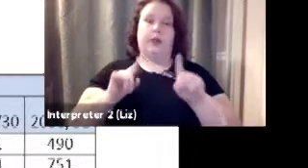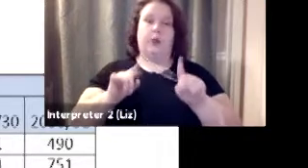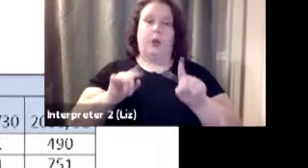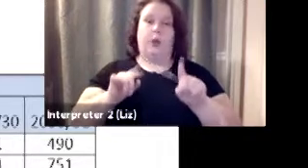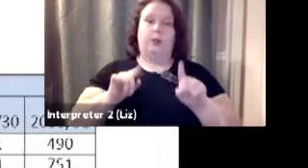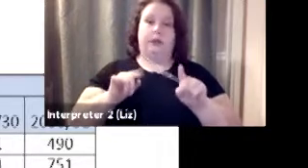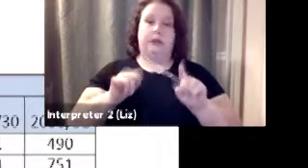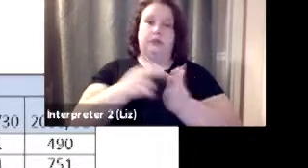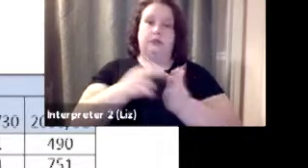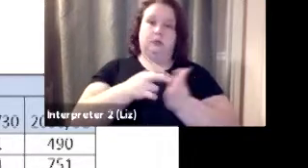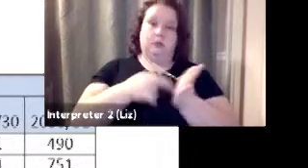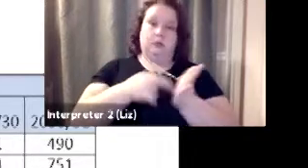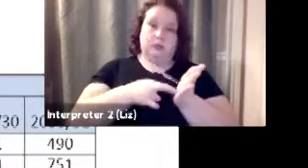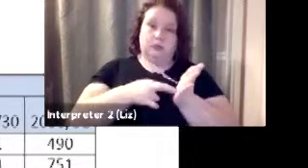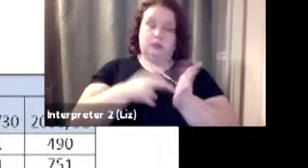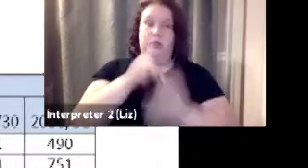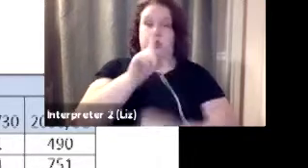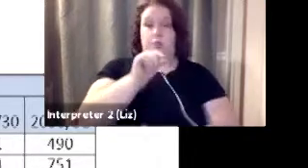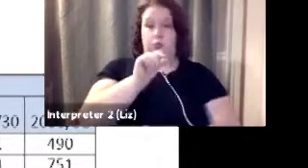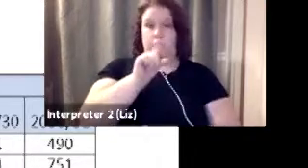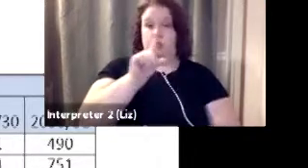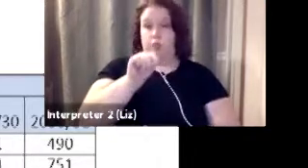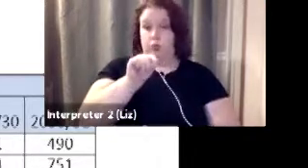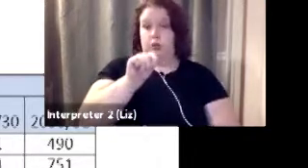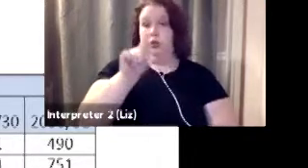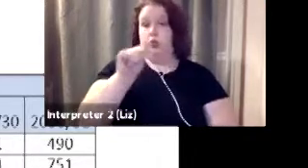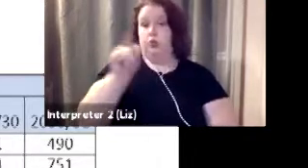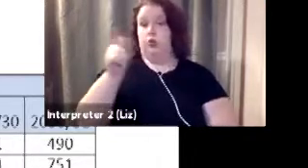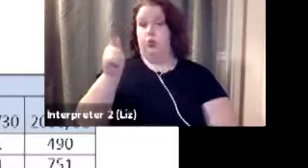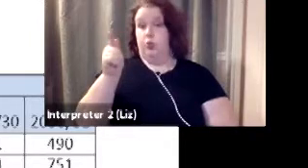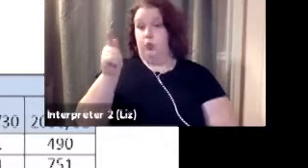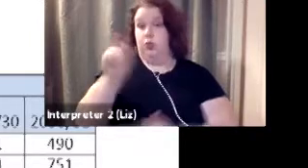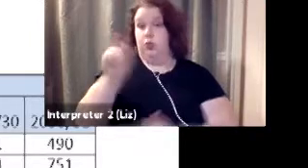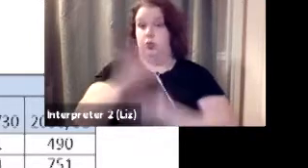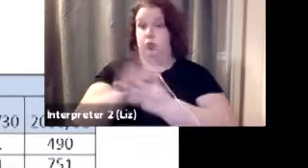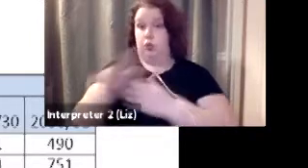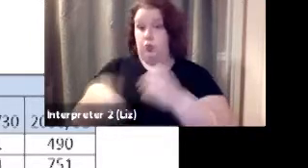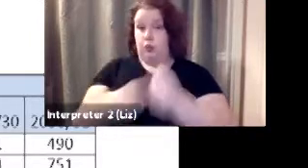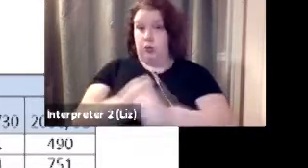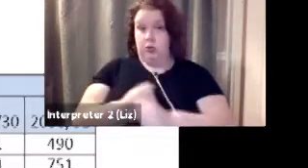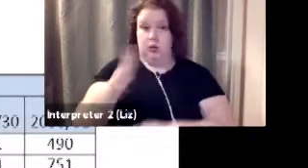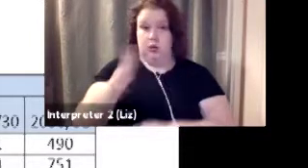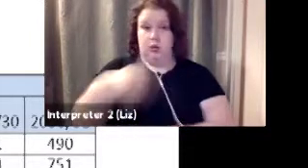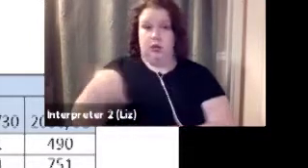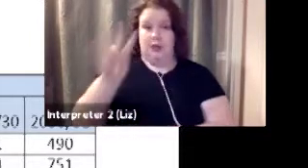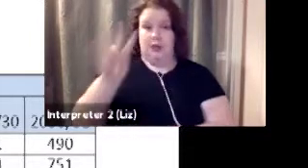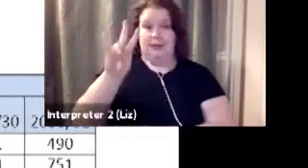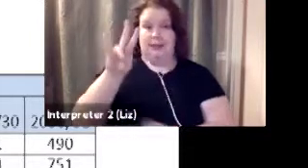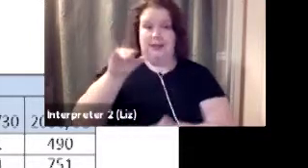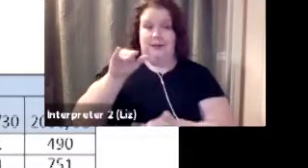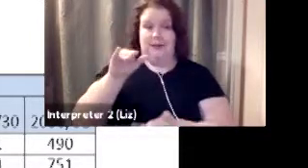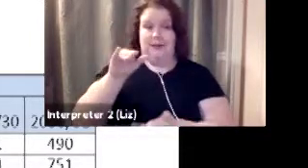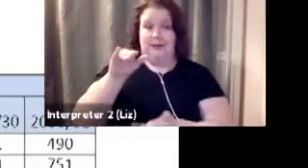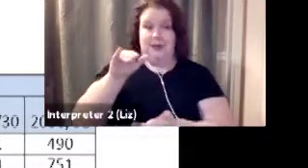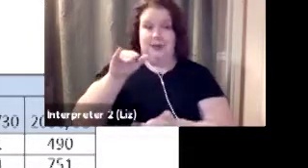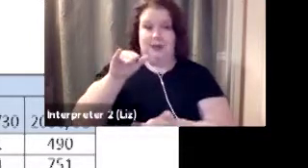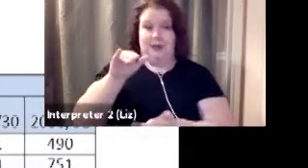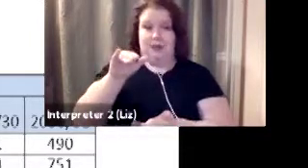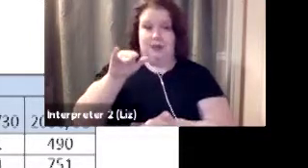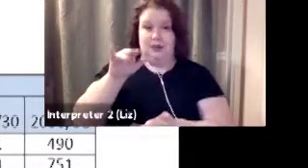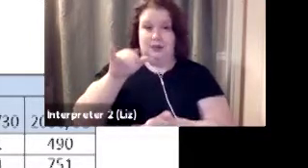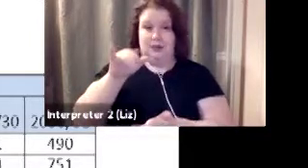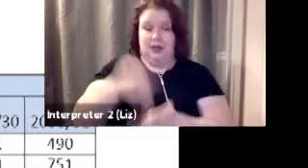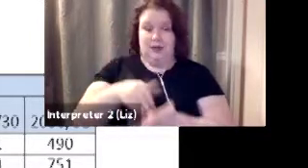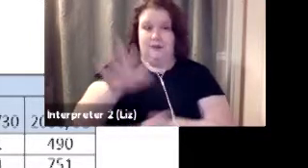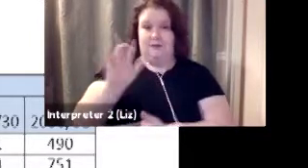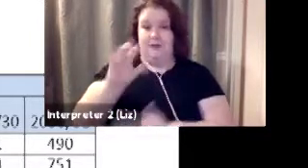2020, 2021 school year is about 7,500 students. And as you look out to the right, about 10 years out,